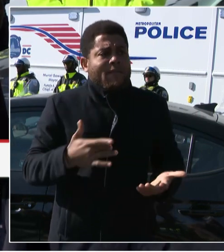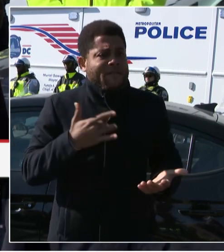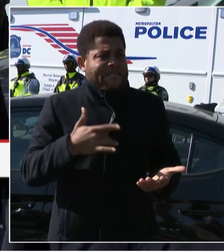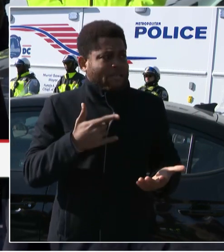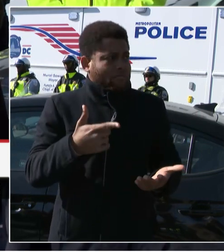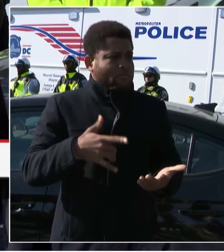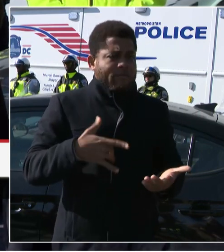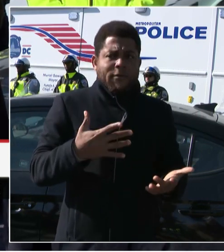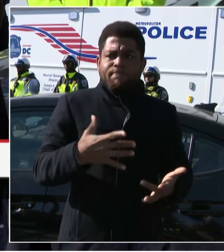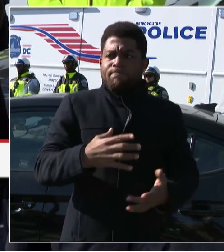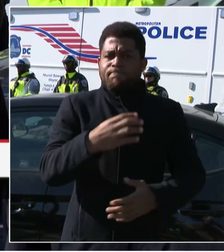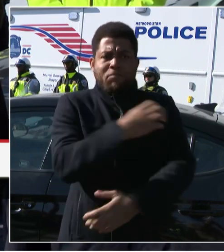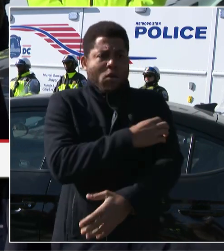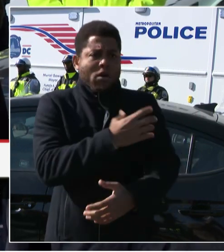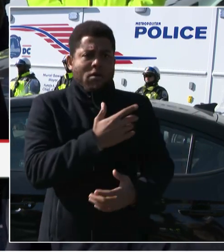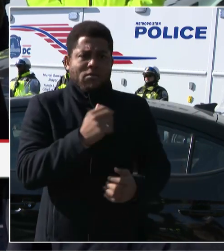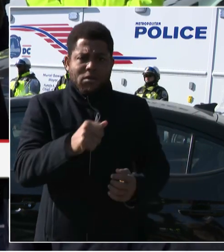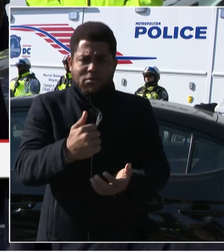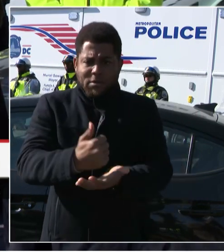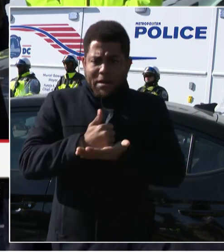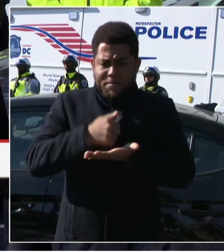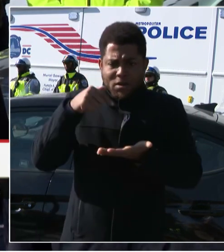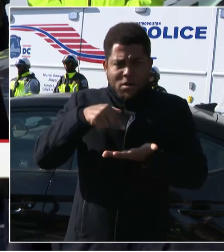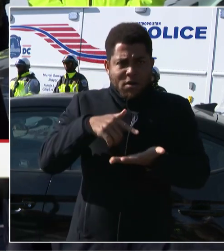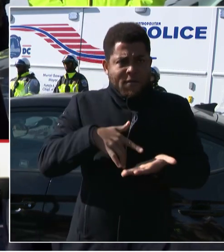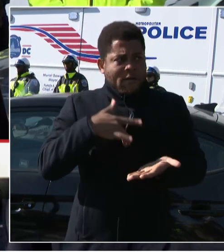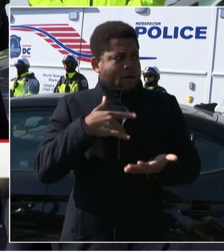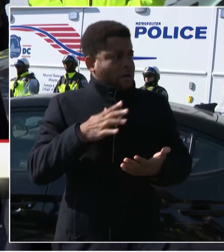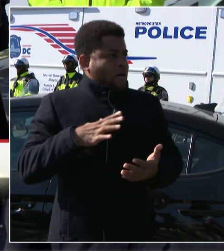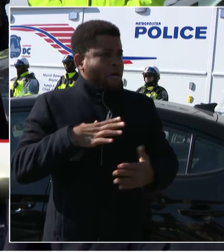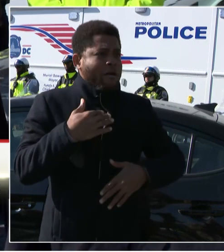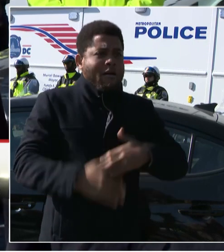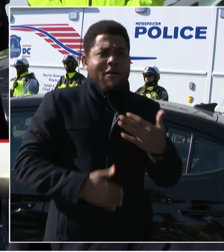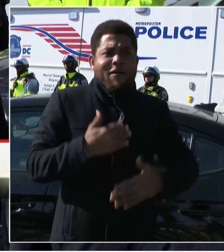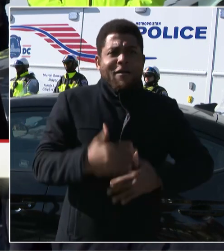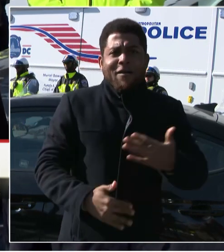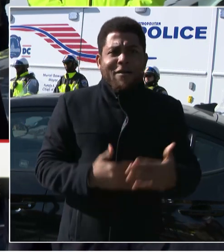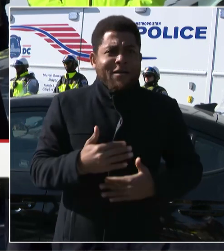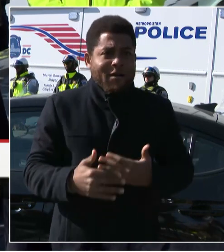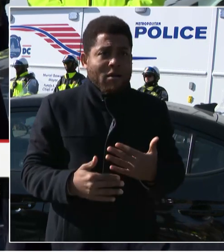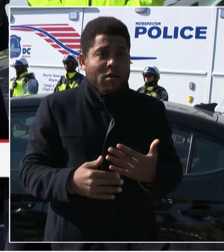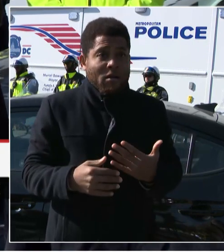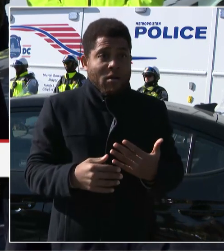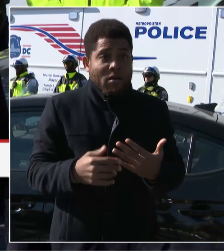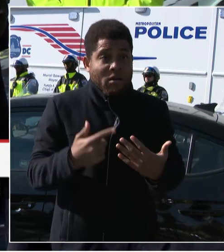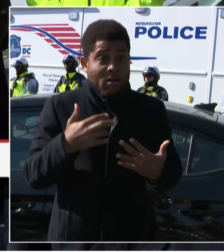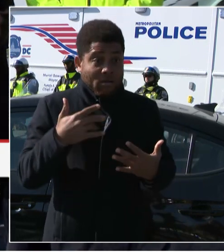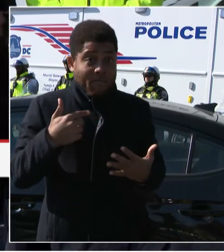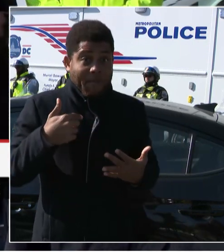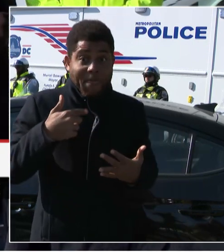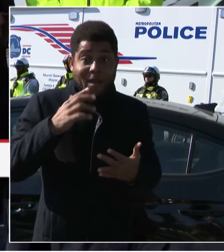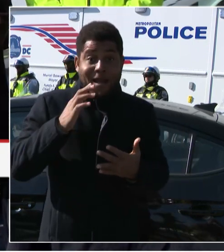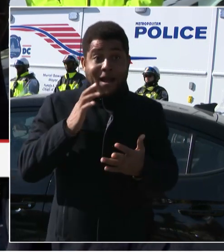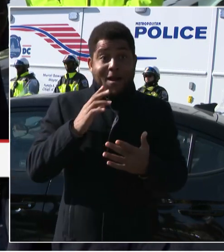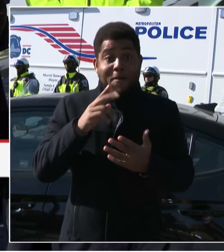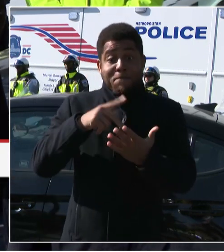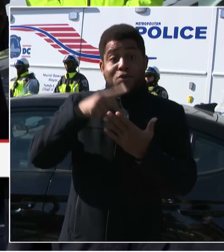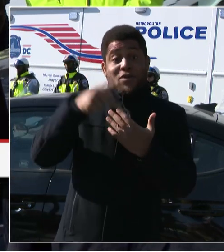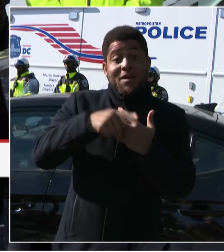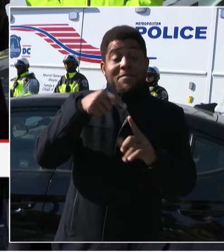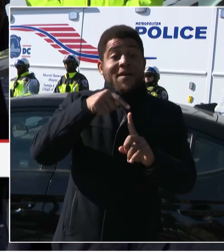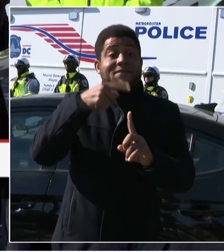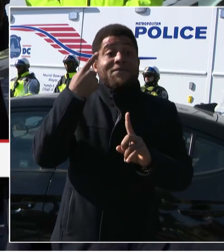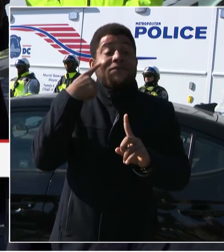help themselves as well. That's why we created the private security camera, and thousands of people have